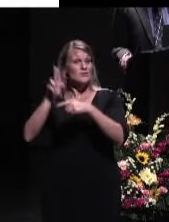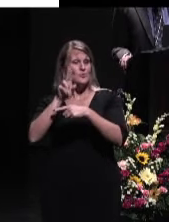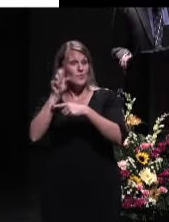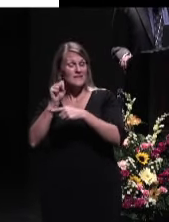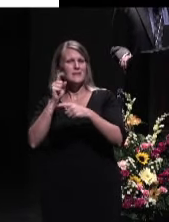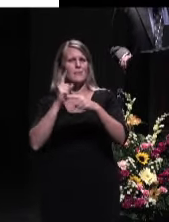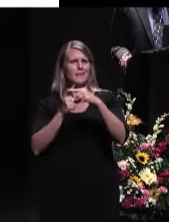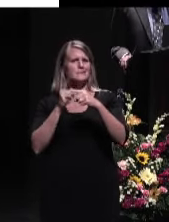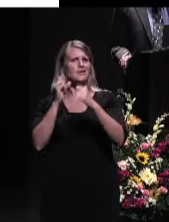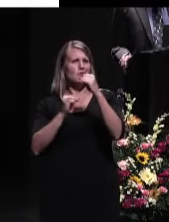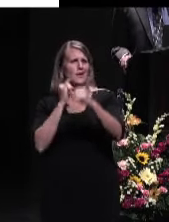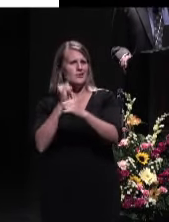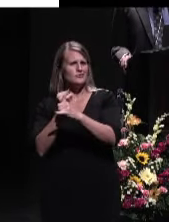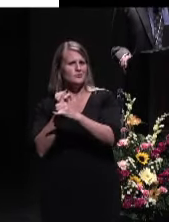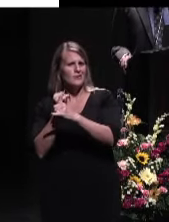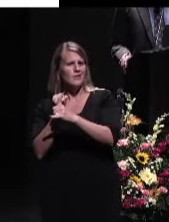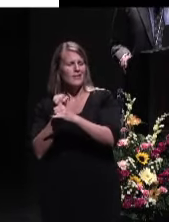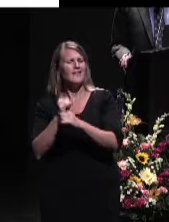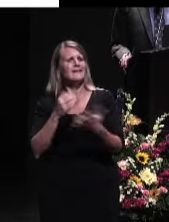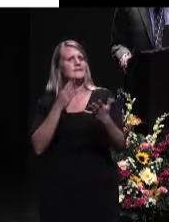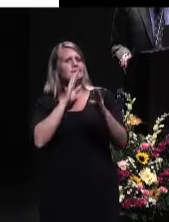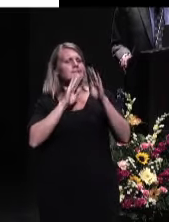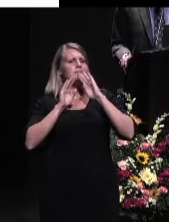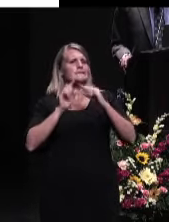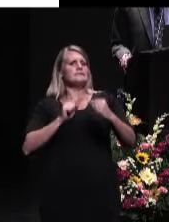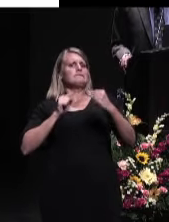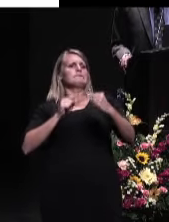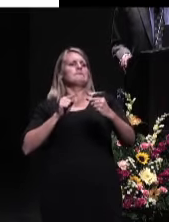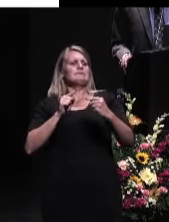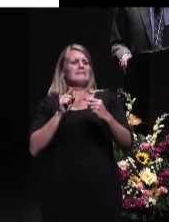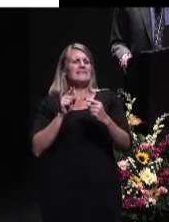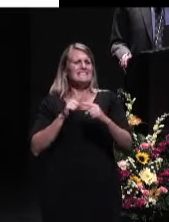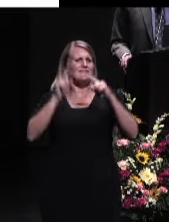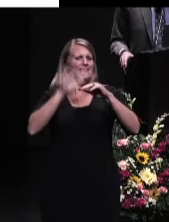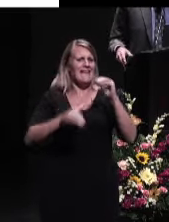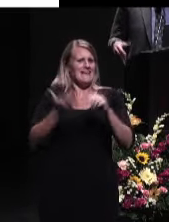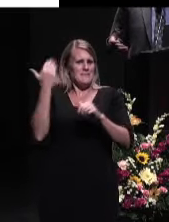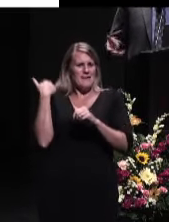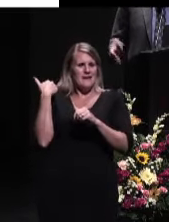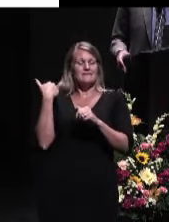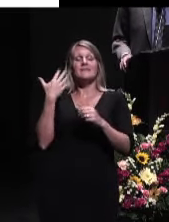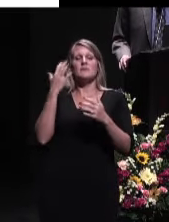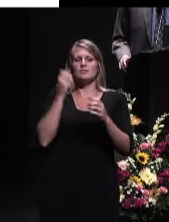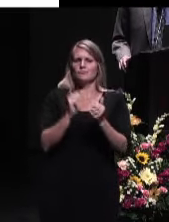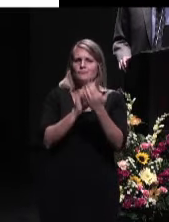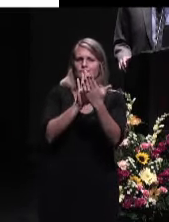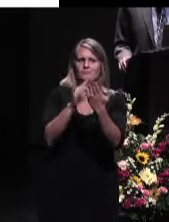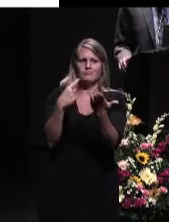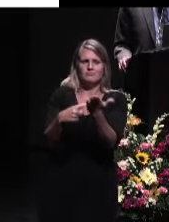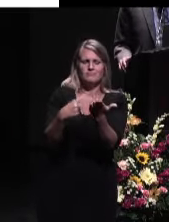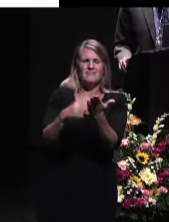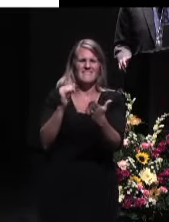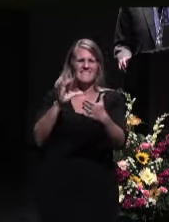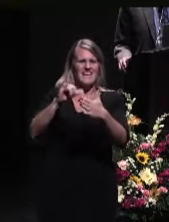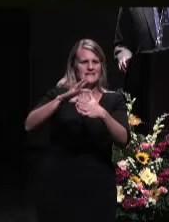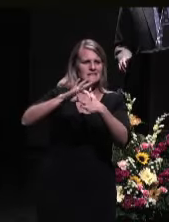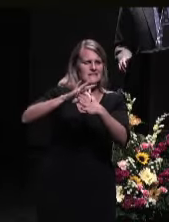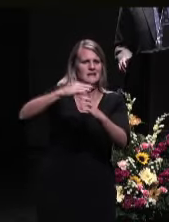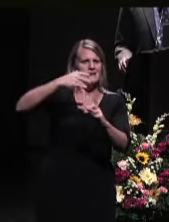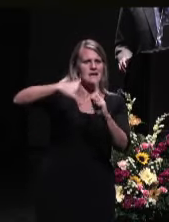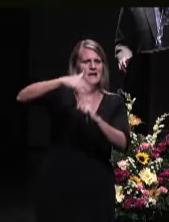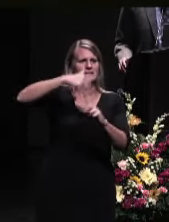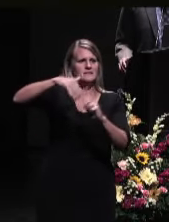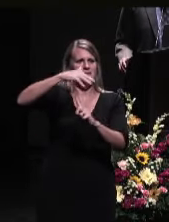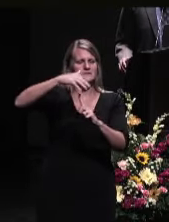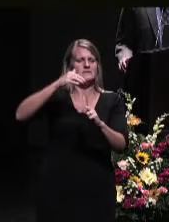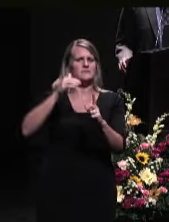international locations, are facing headwinds unlike those that we faced before. I'd like to talk about those because those are the contextual factors